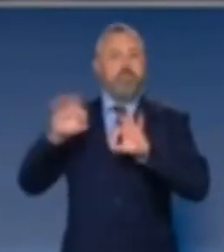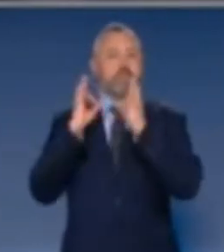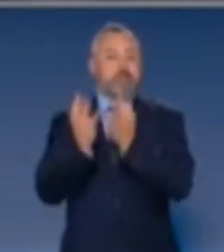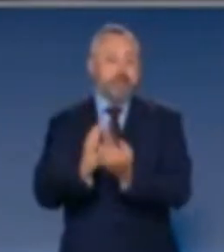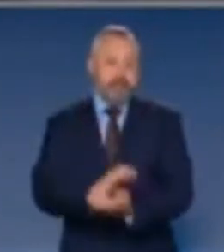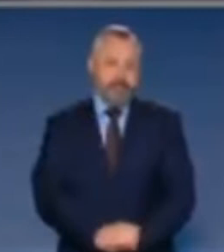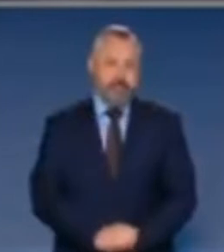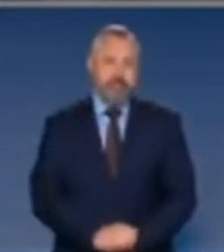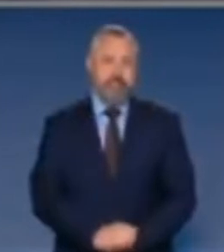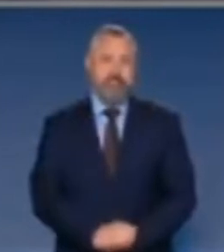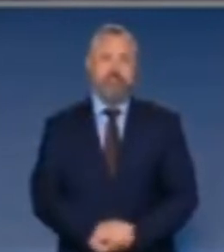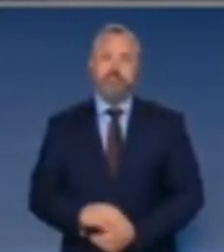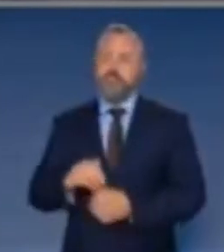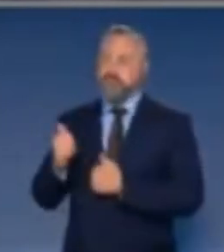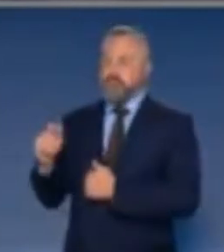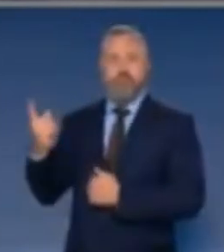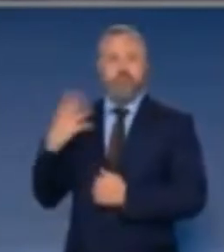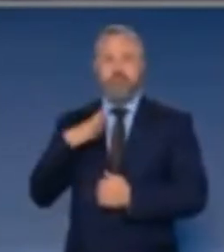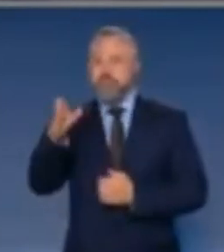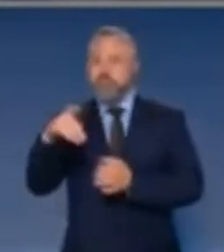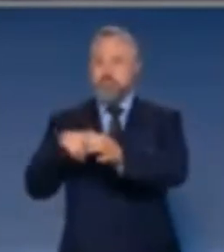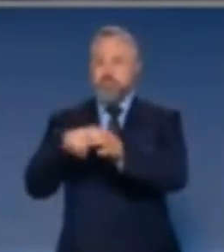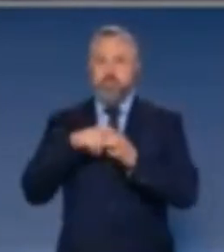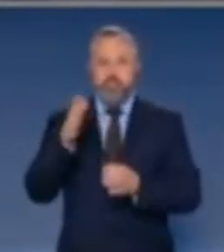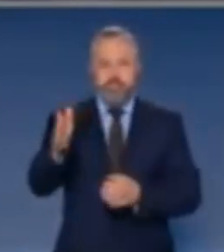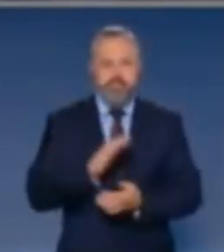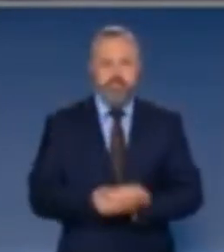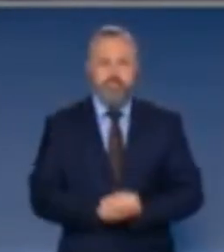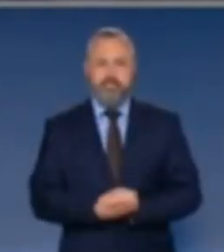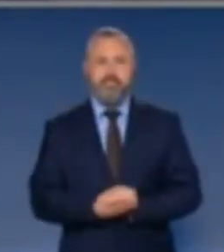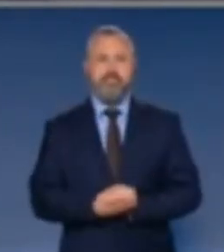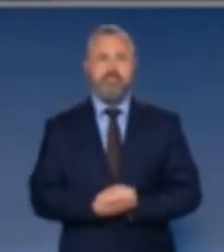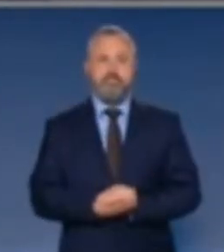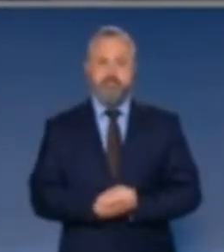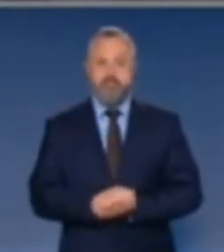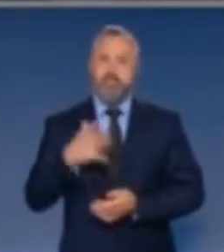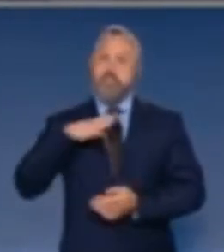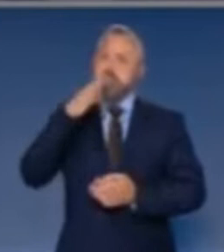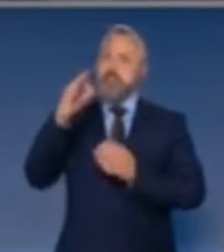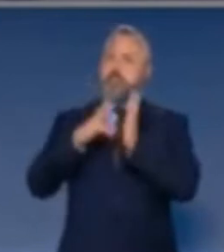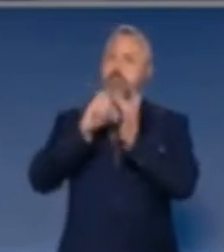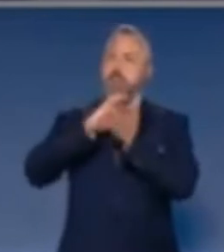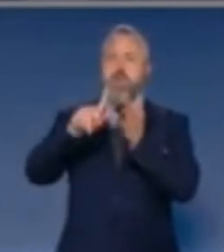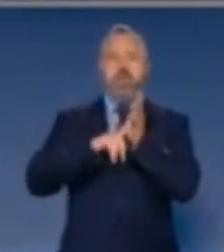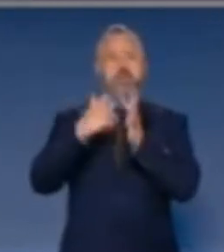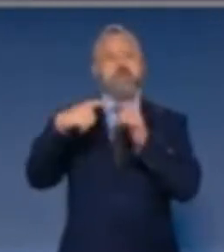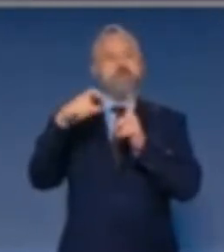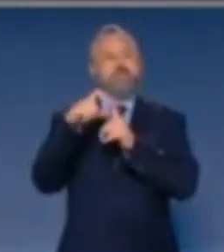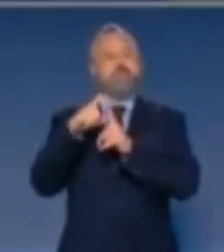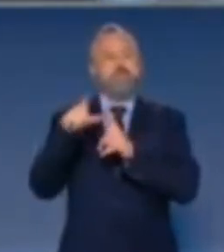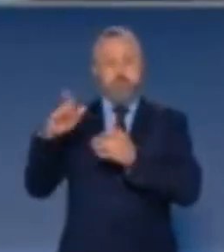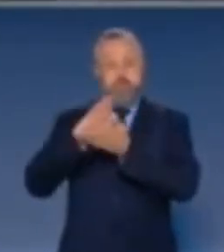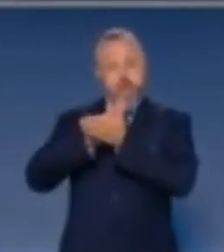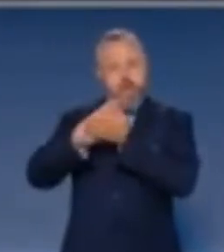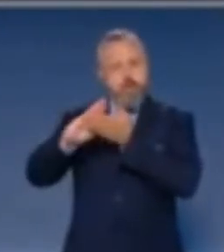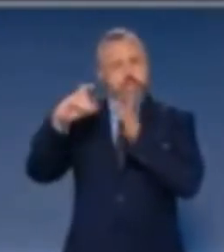we'll go first here. Professor Kidd, did the doctor lie to HCA, or did HCA lie to the government